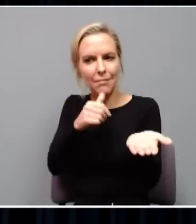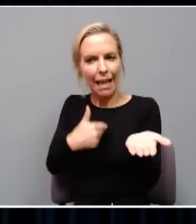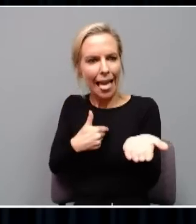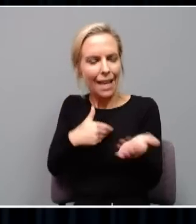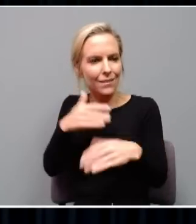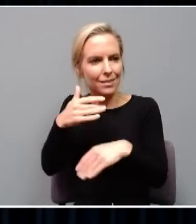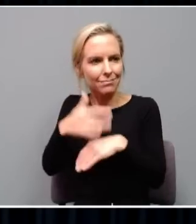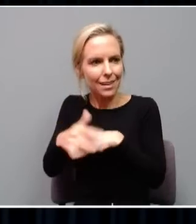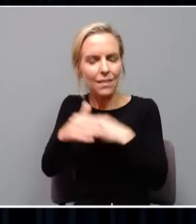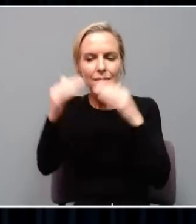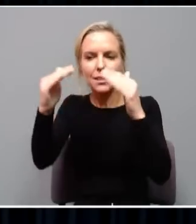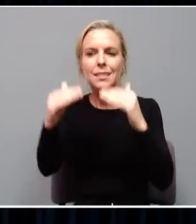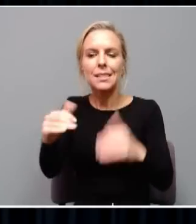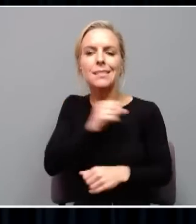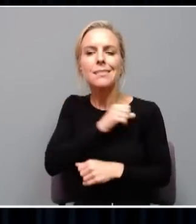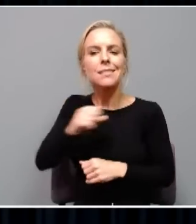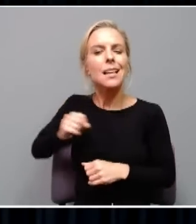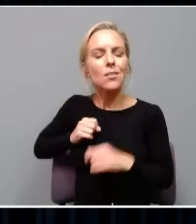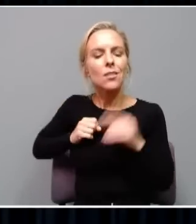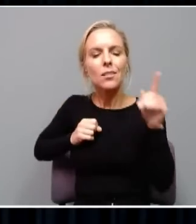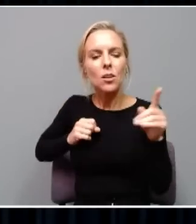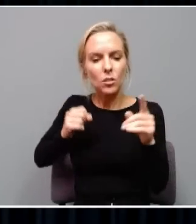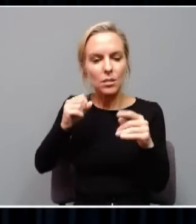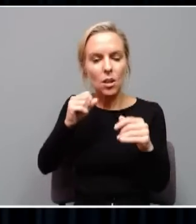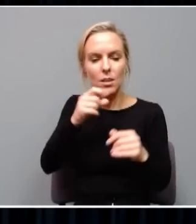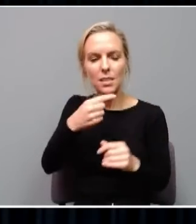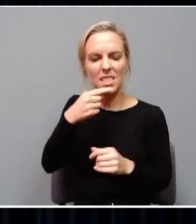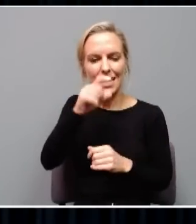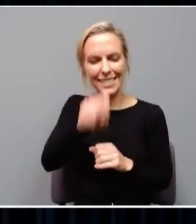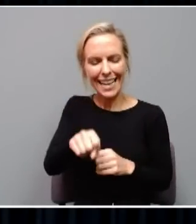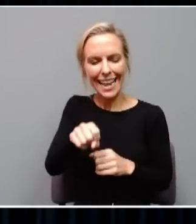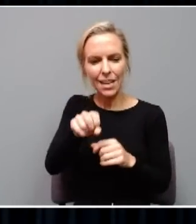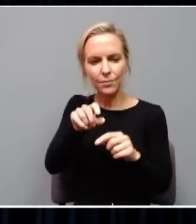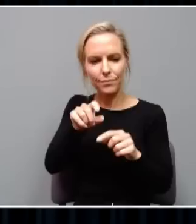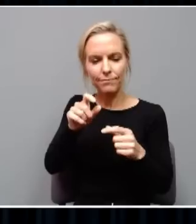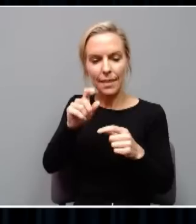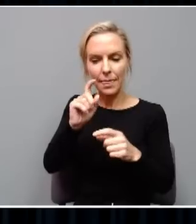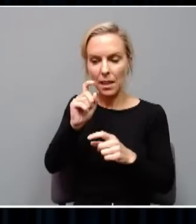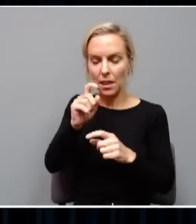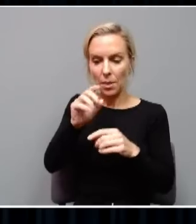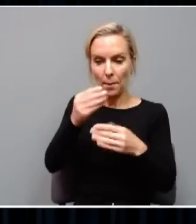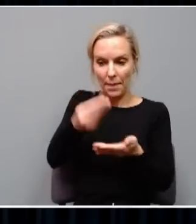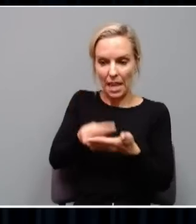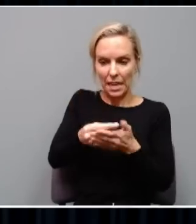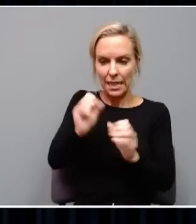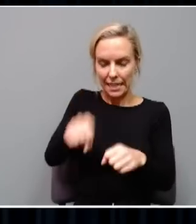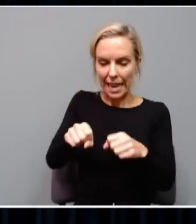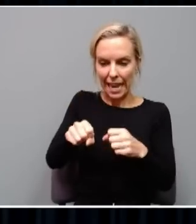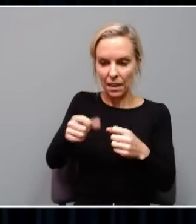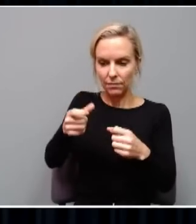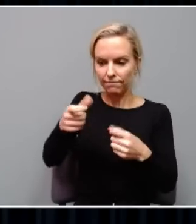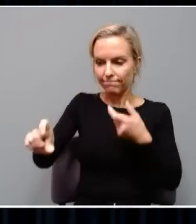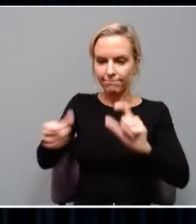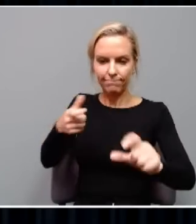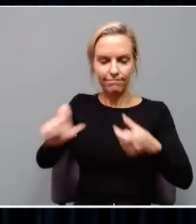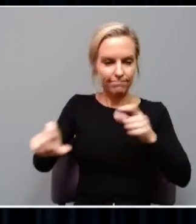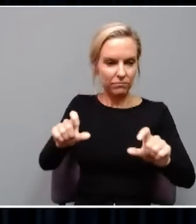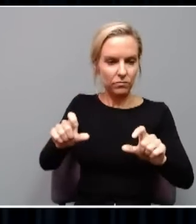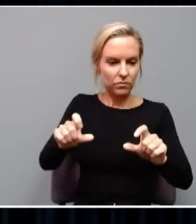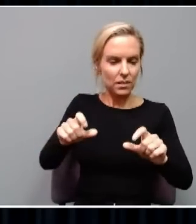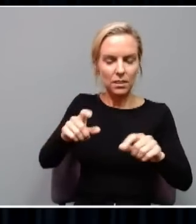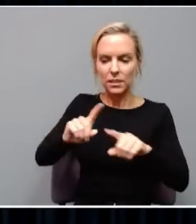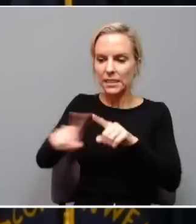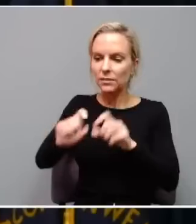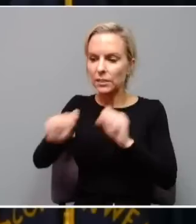responded this week that lawmakers could redesignate funds from other projects if given the chance. Your response to that?